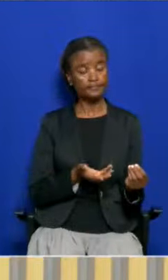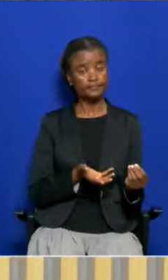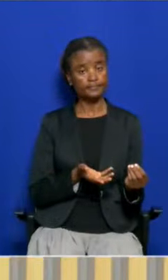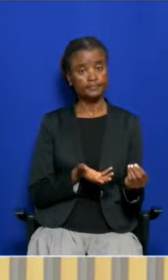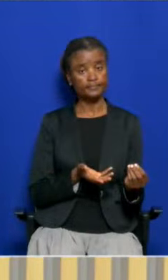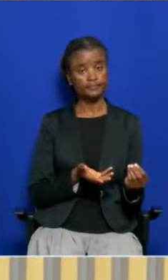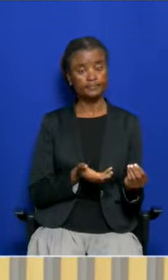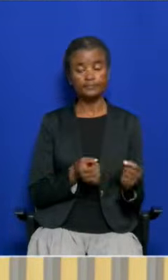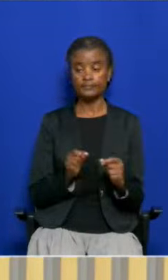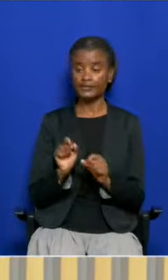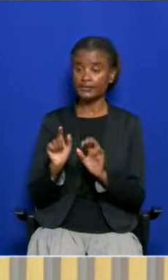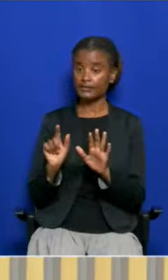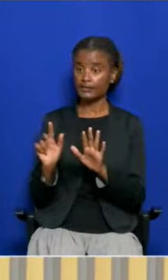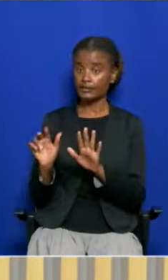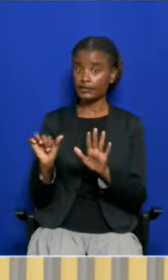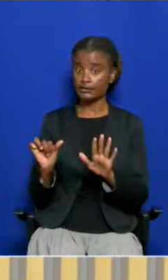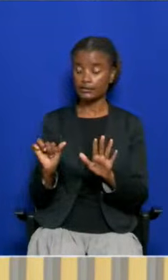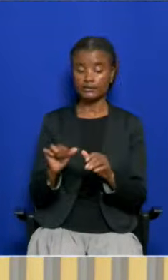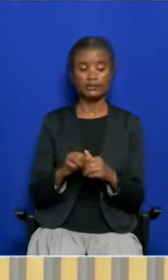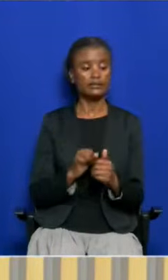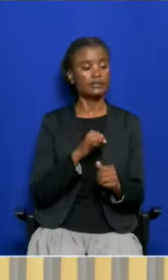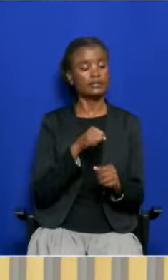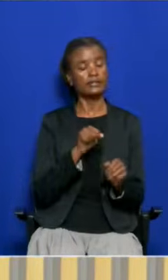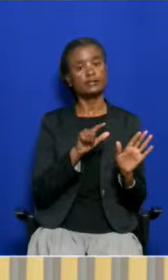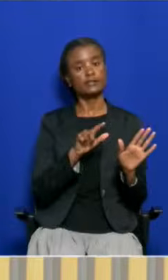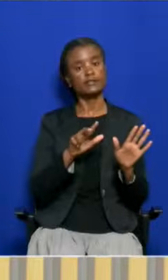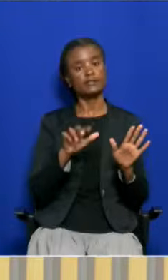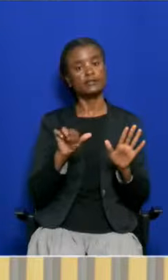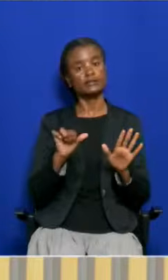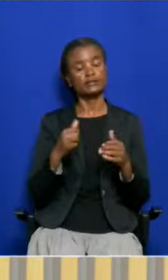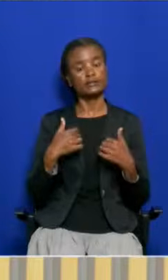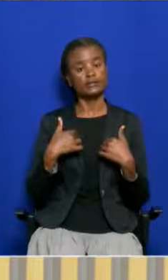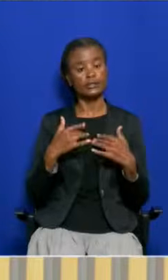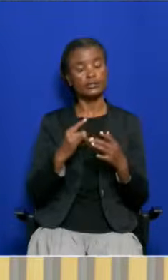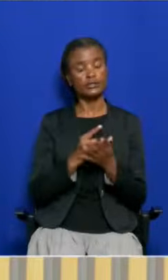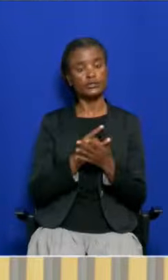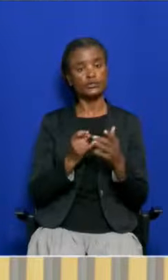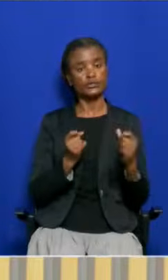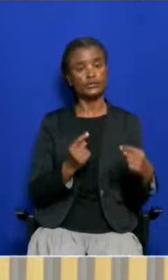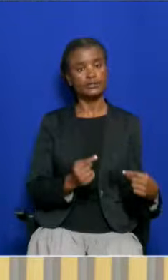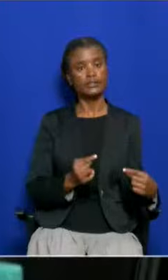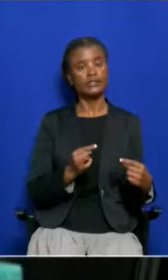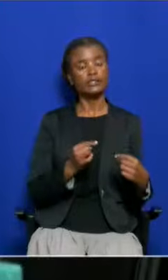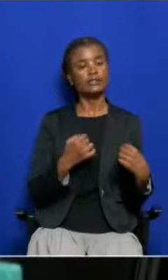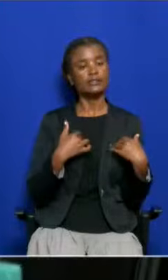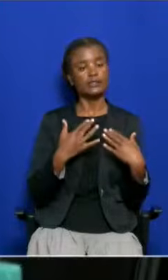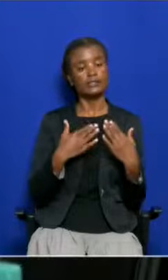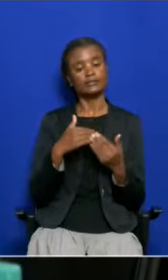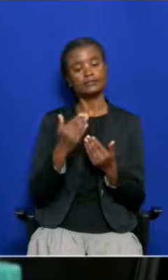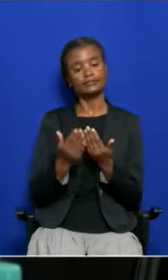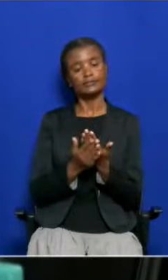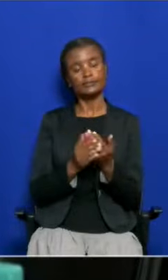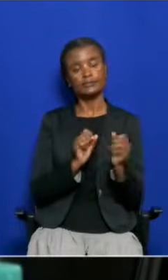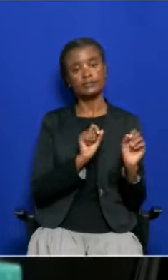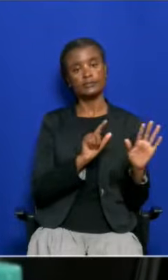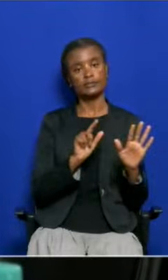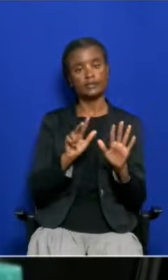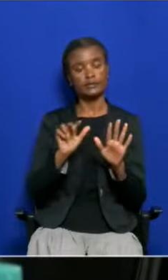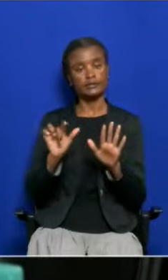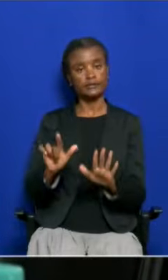786. 786. They start on, well, the actual chats themselves start on the following page, 787.